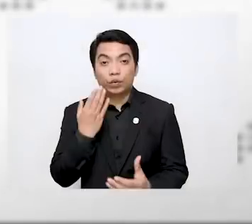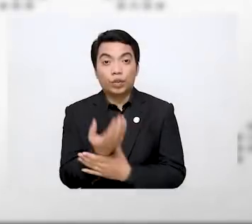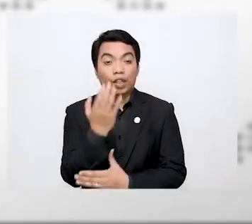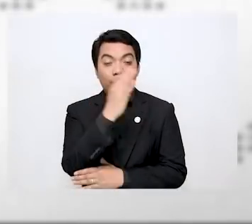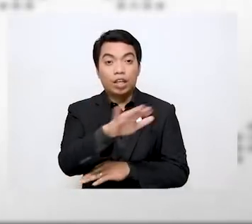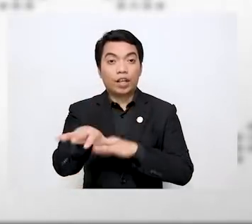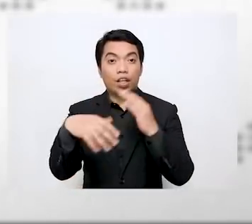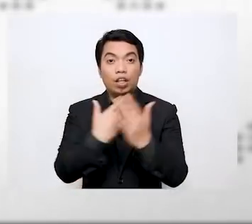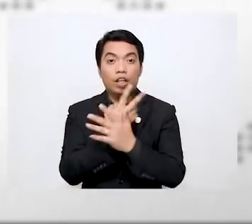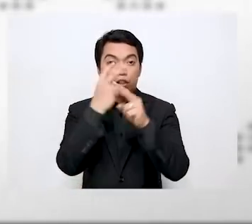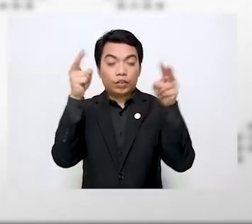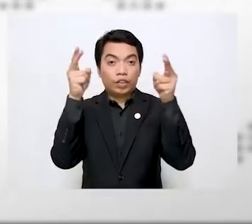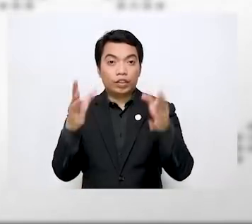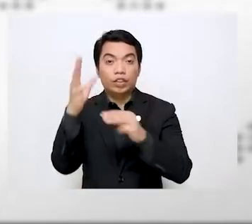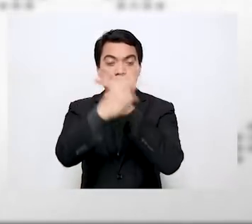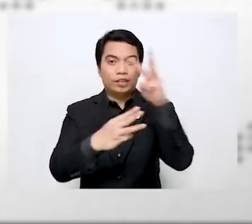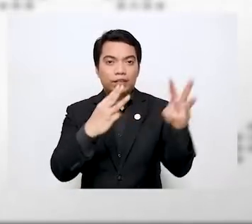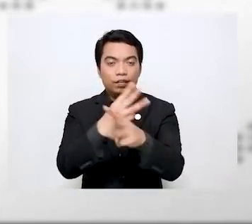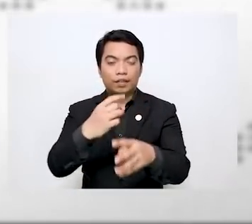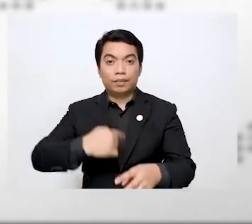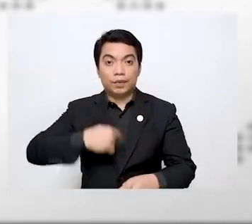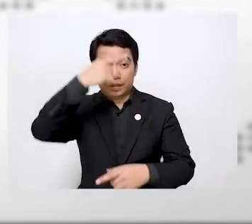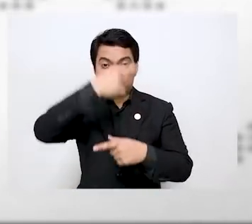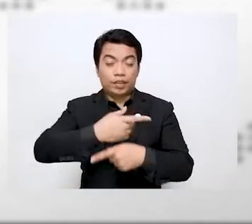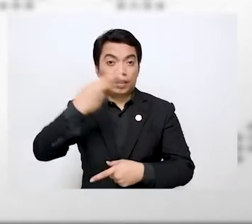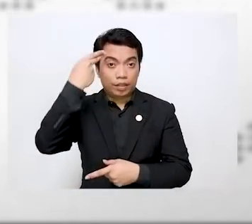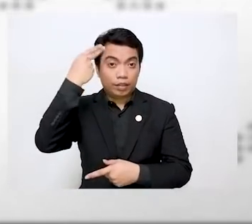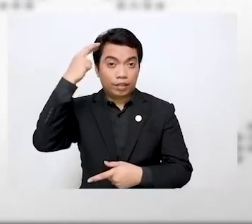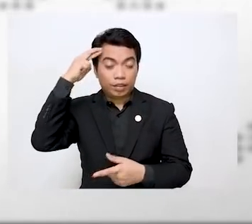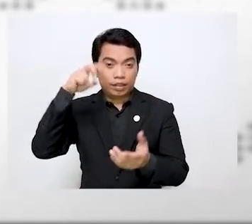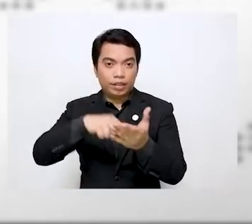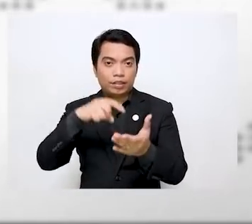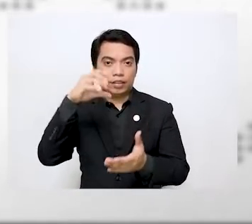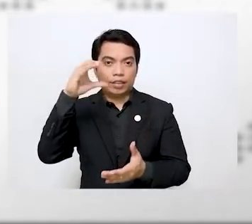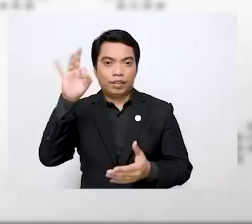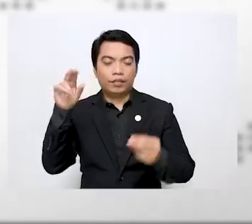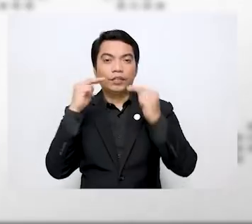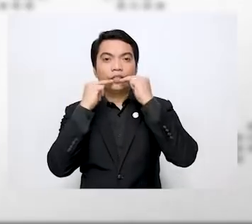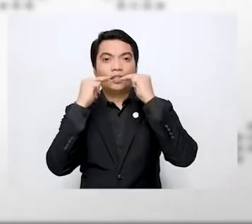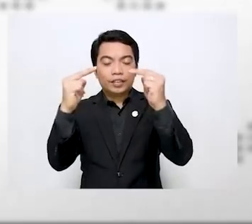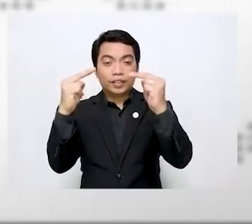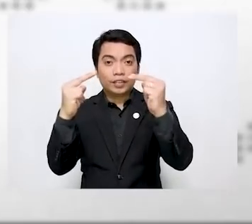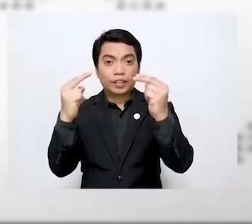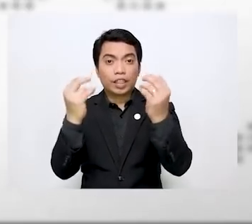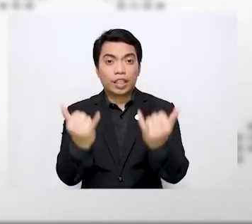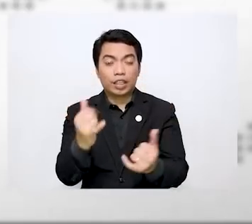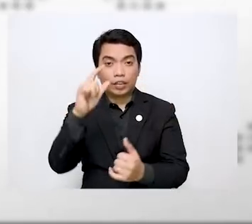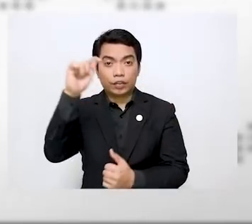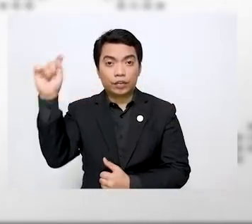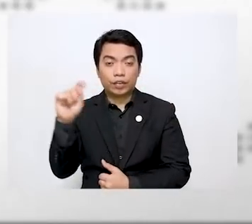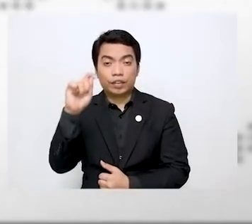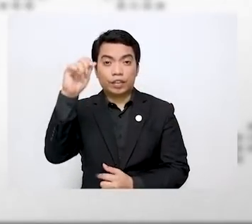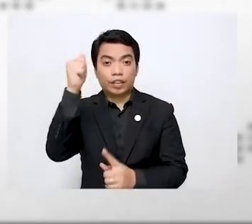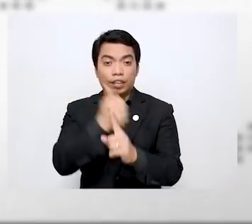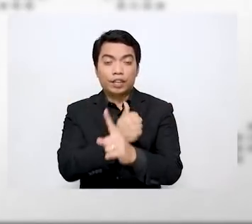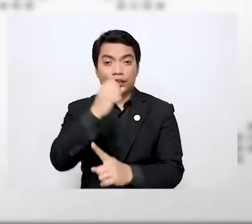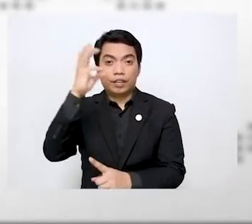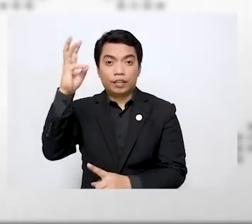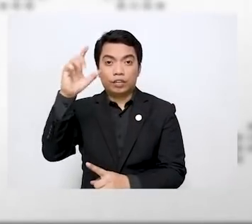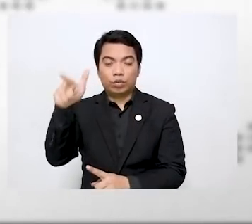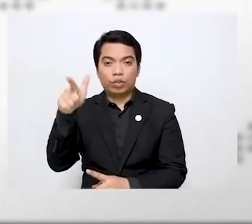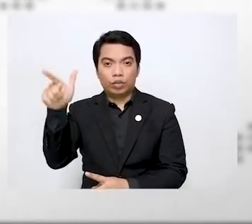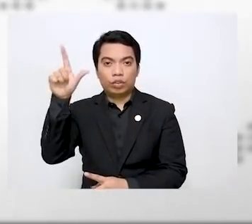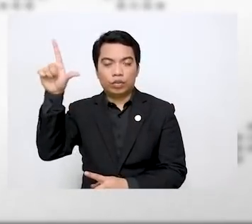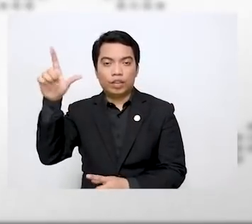Good afternoon to all our viewers worldwide. I'm Brother Haji Rieta and this is CFO News. This Tuesday, April 6,